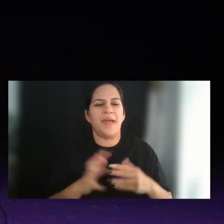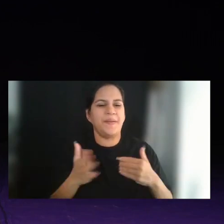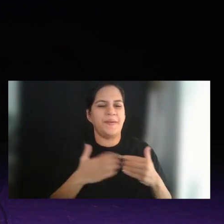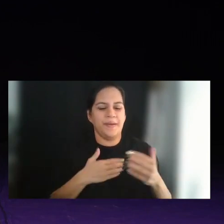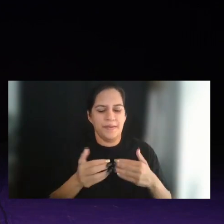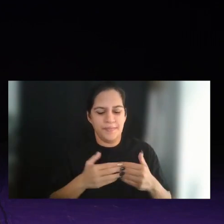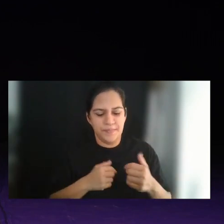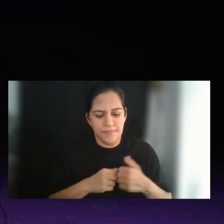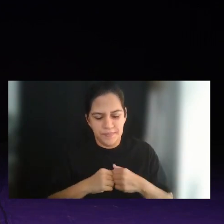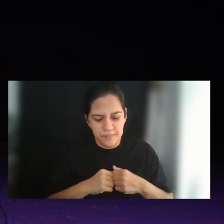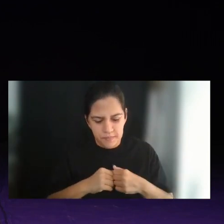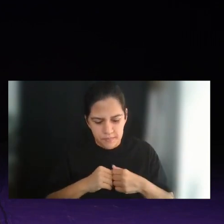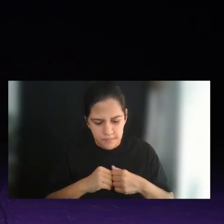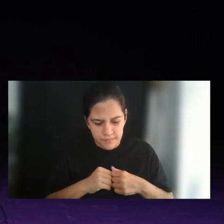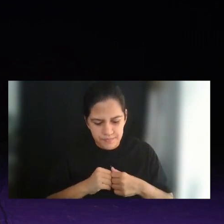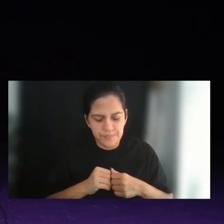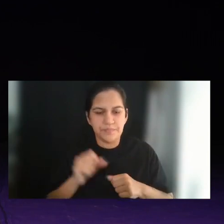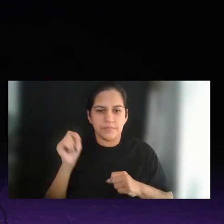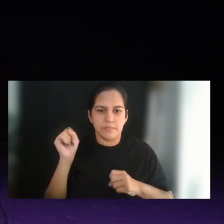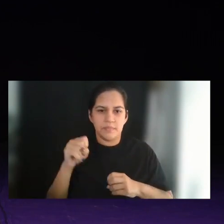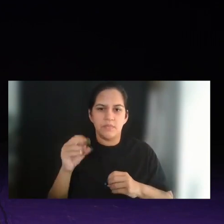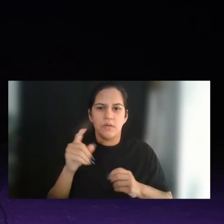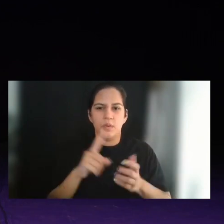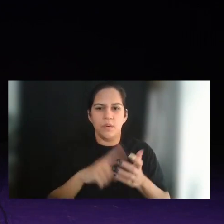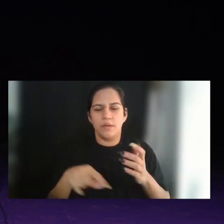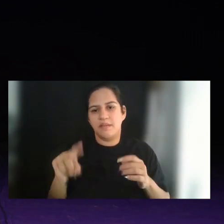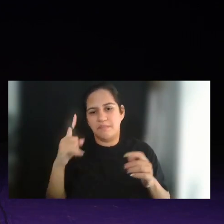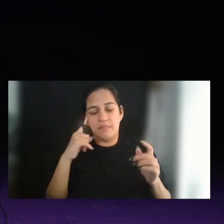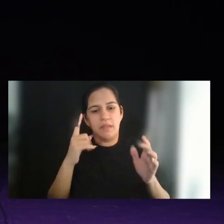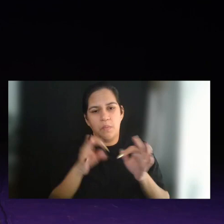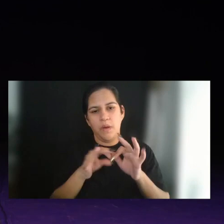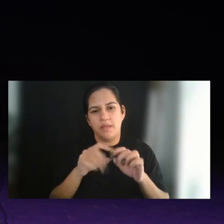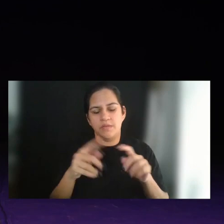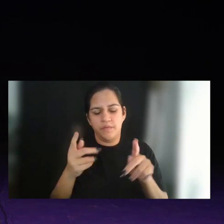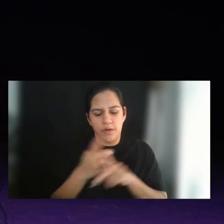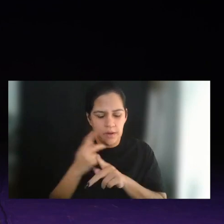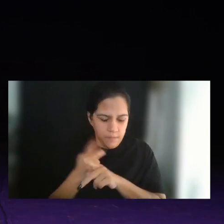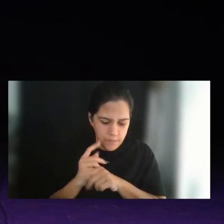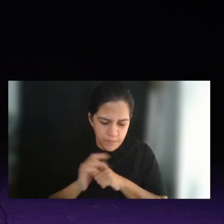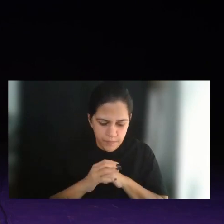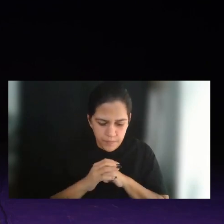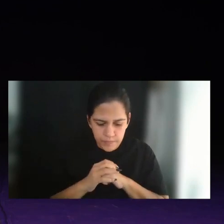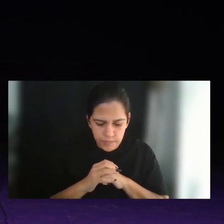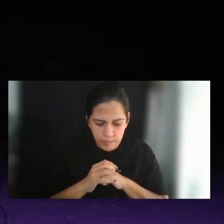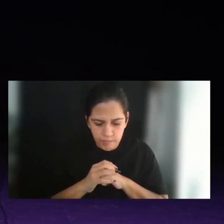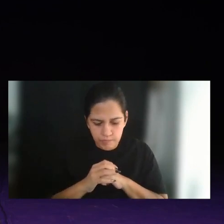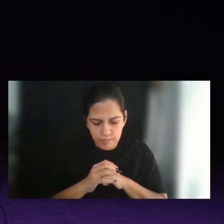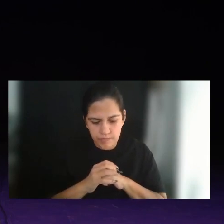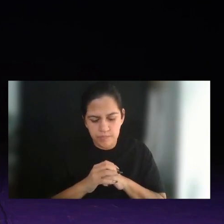it's a worthy thing to, you know, it's worthy to figure out. Anyways, I got off track.